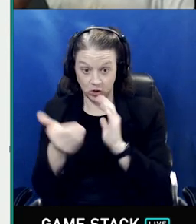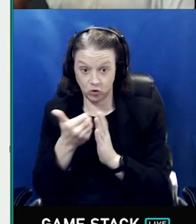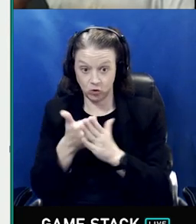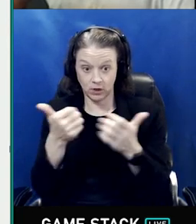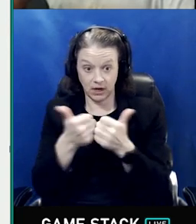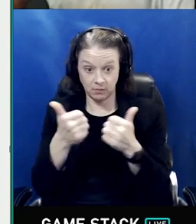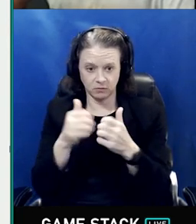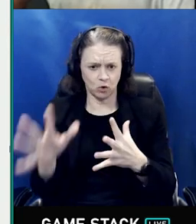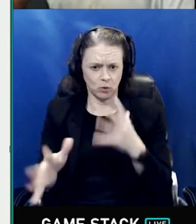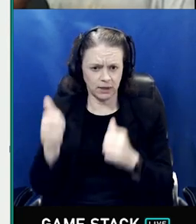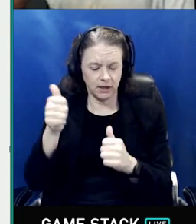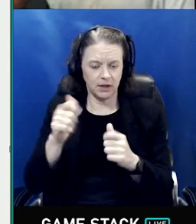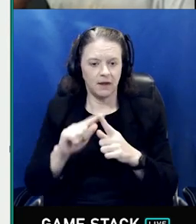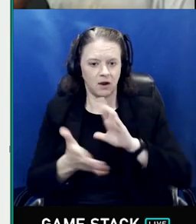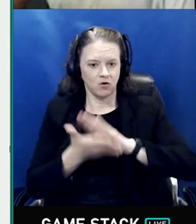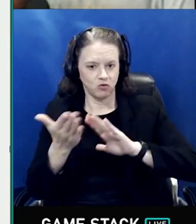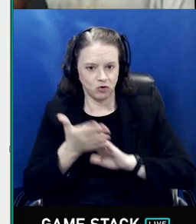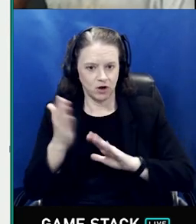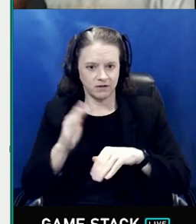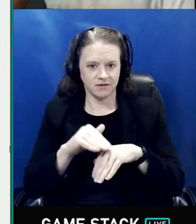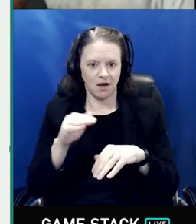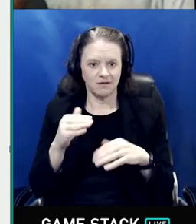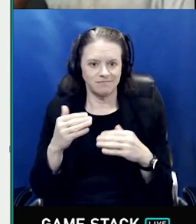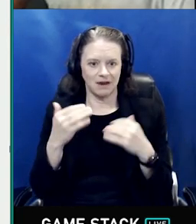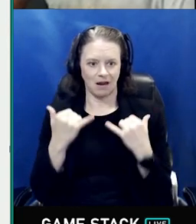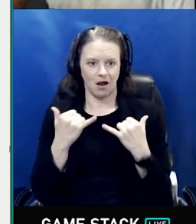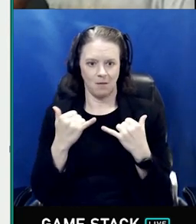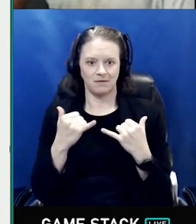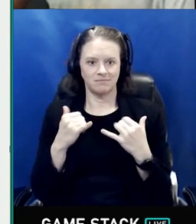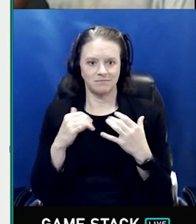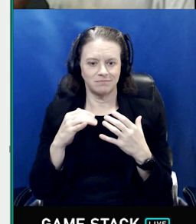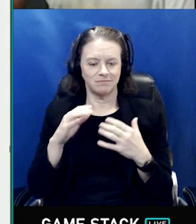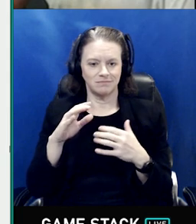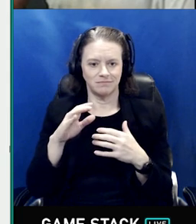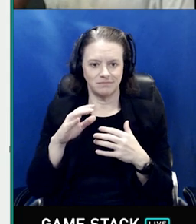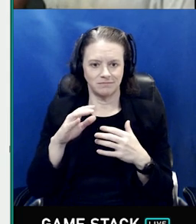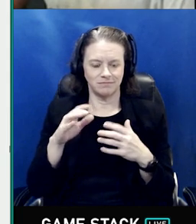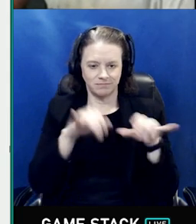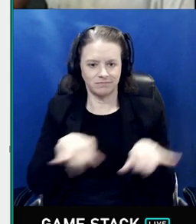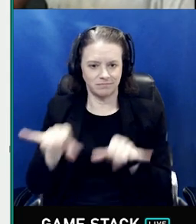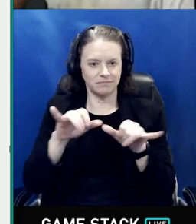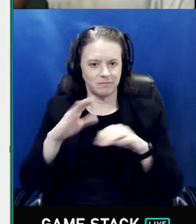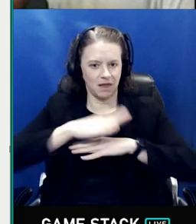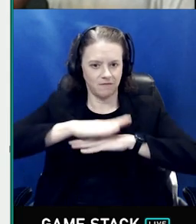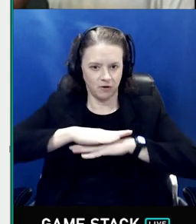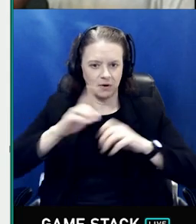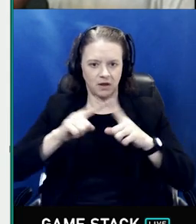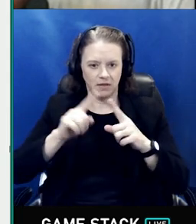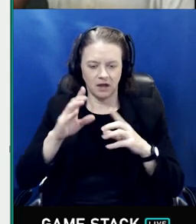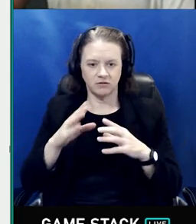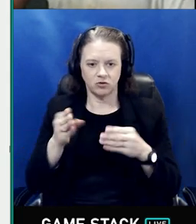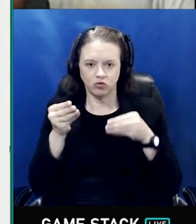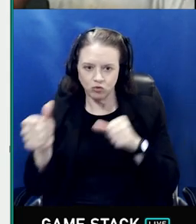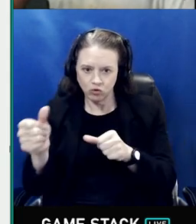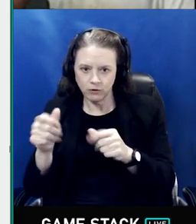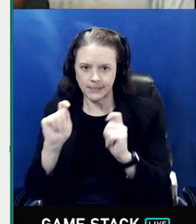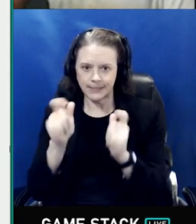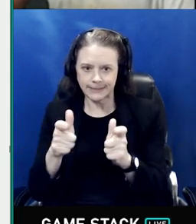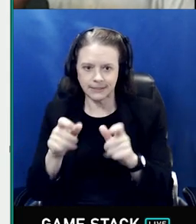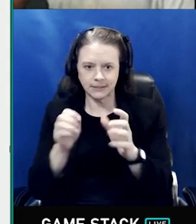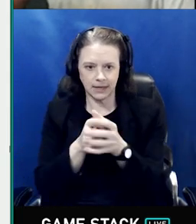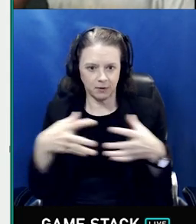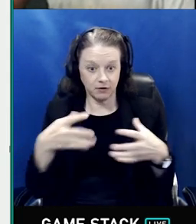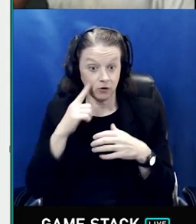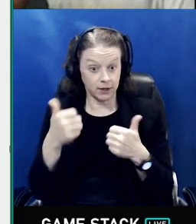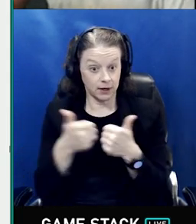common platform, they're able to save money on cost while providing smooth and instant scalability for their games, and of course, getting very low